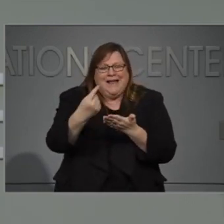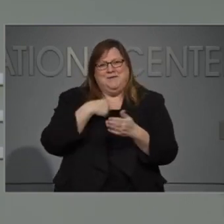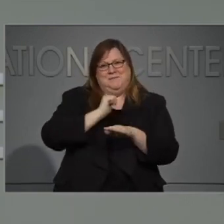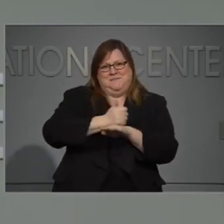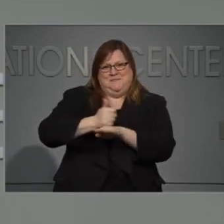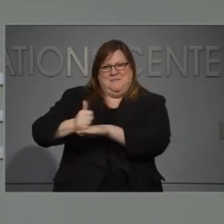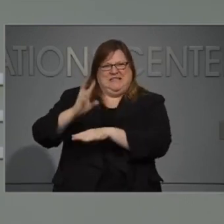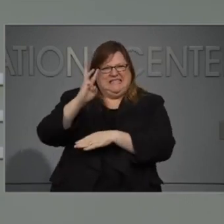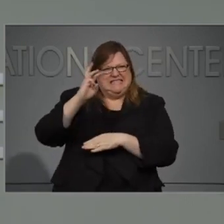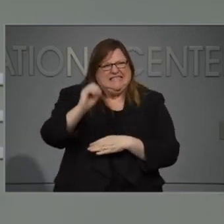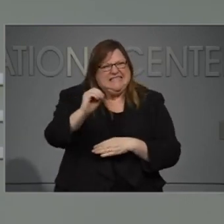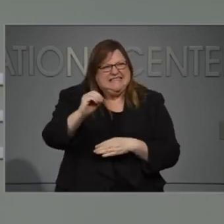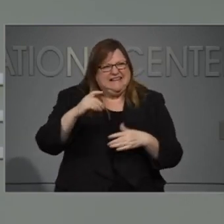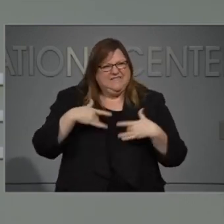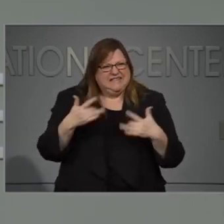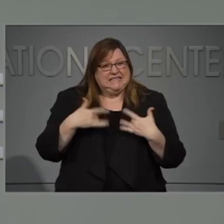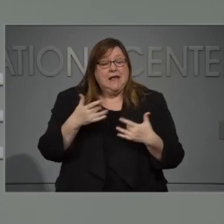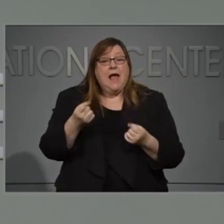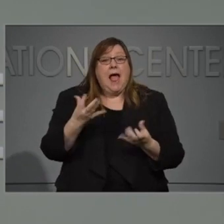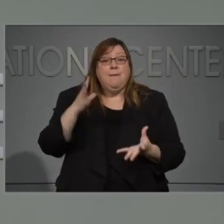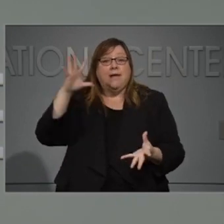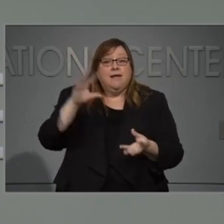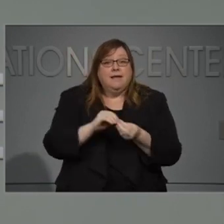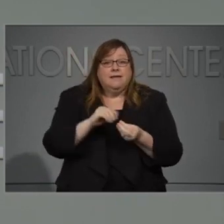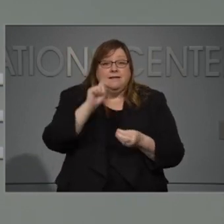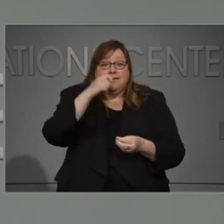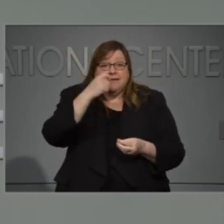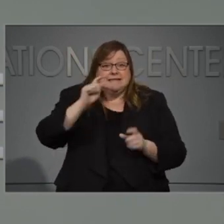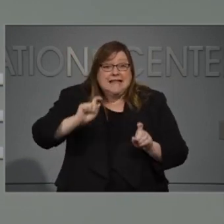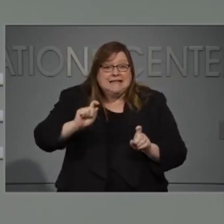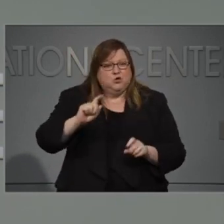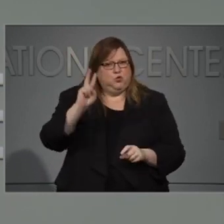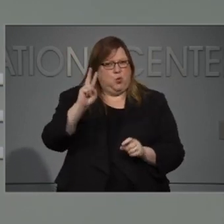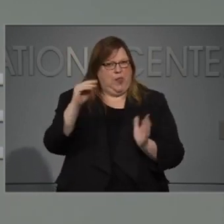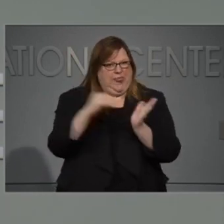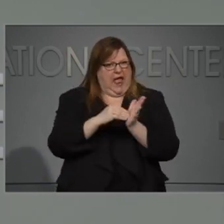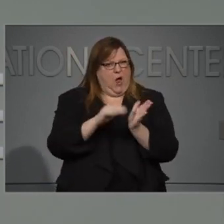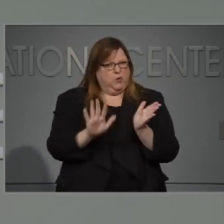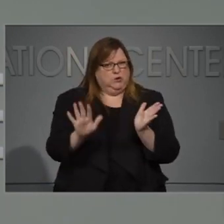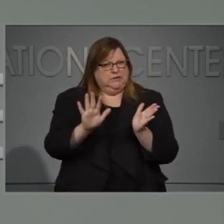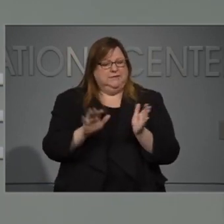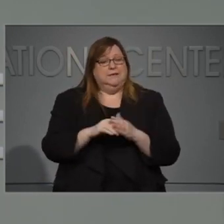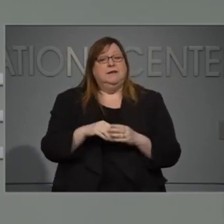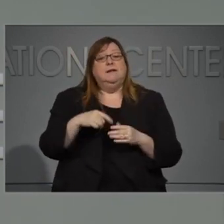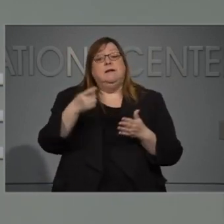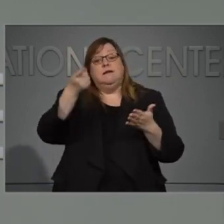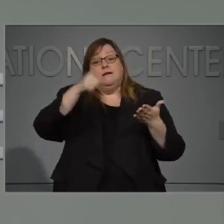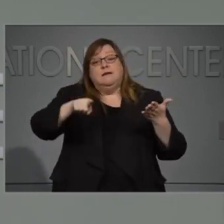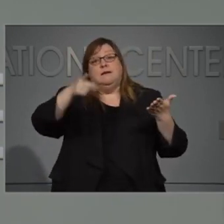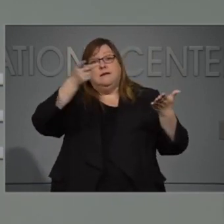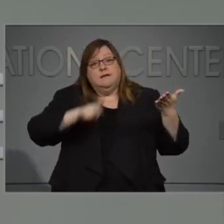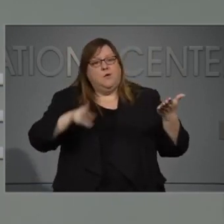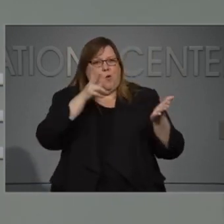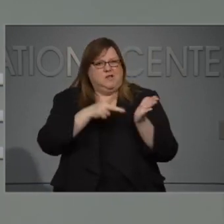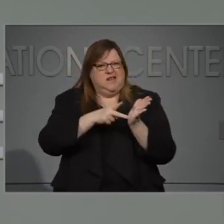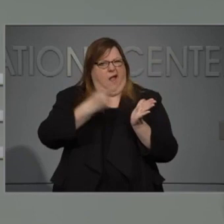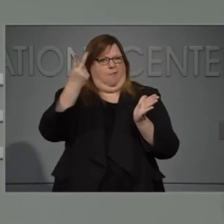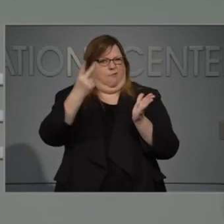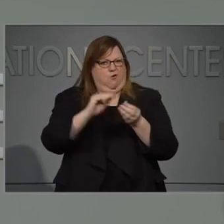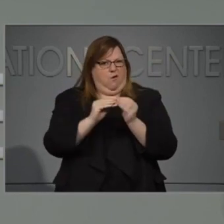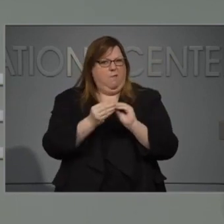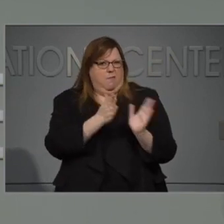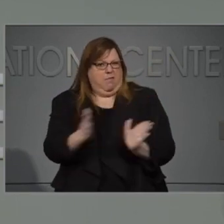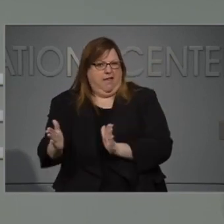almost 2,000 tests collected. We plan to double that in the next 2 weeks. But importantly,